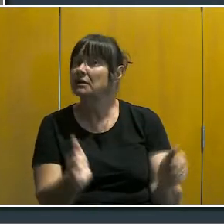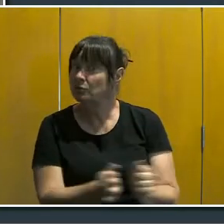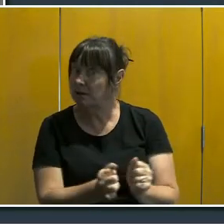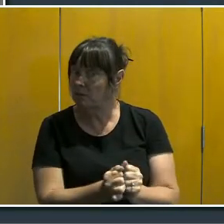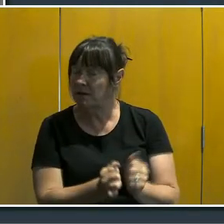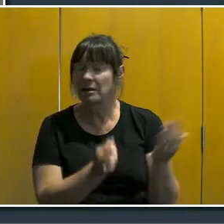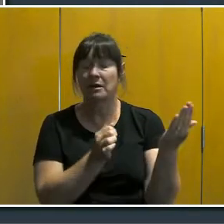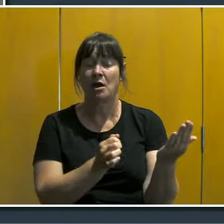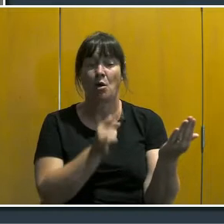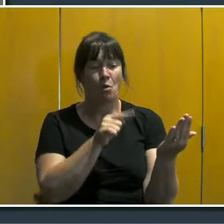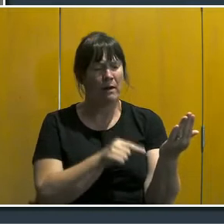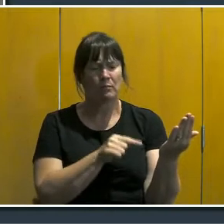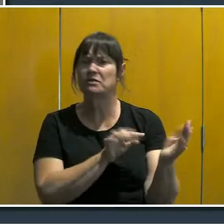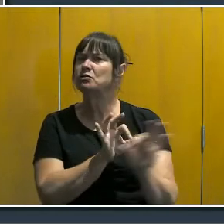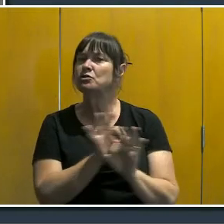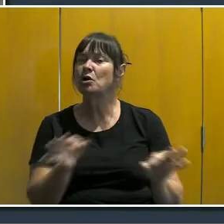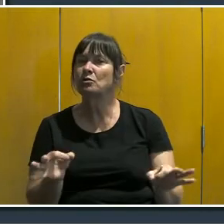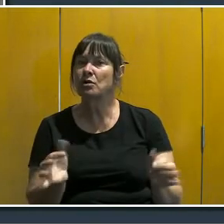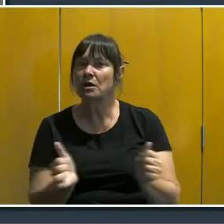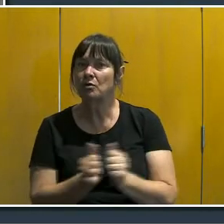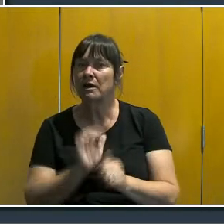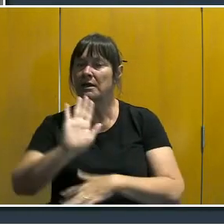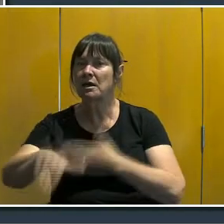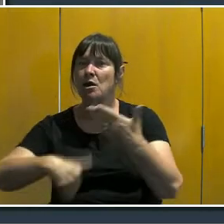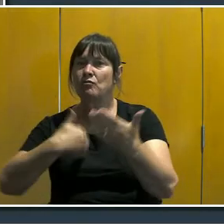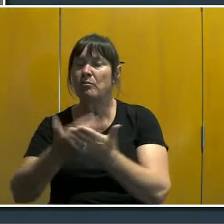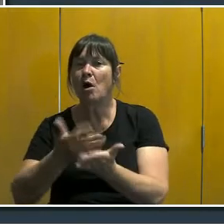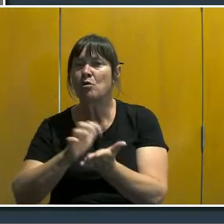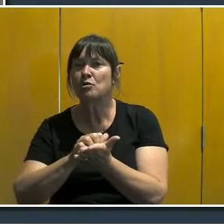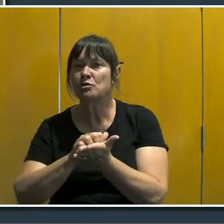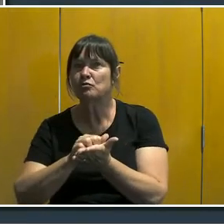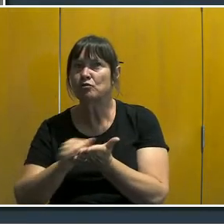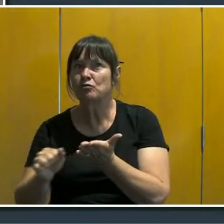them was you don't agree with the proposed removal...